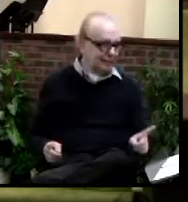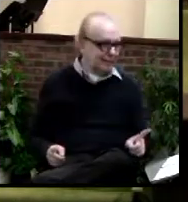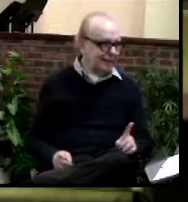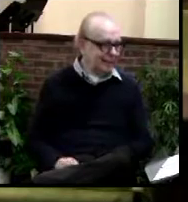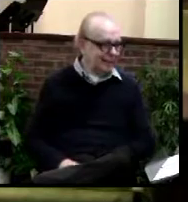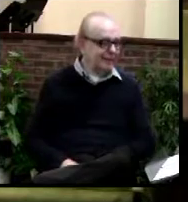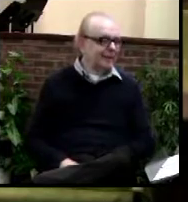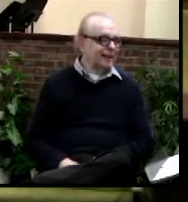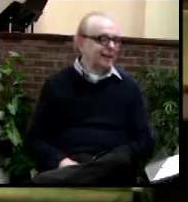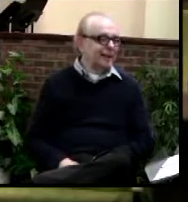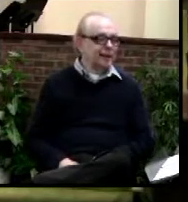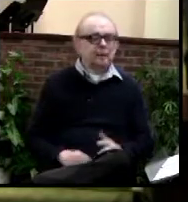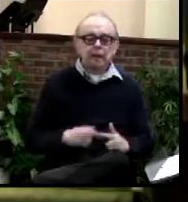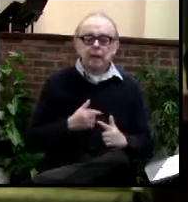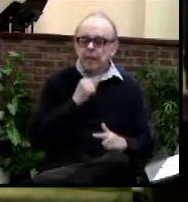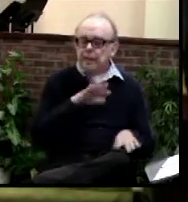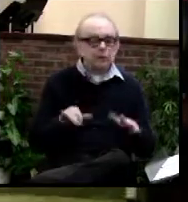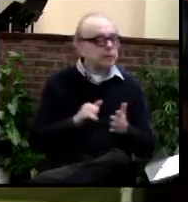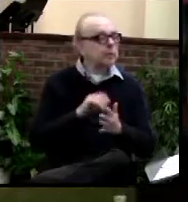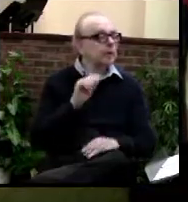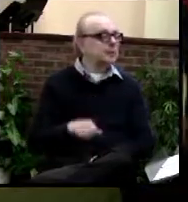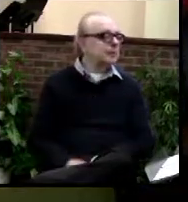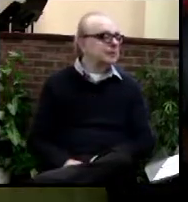but then don't do it.